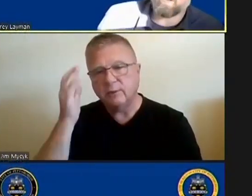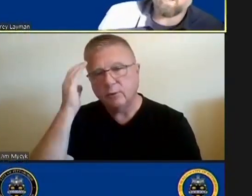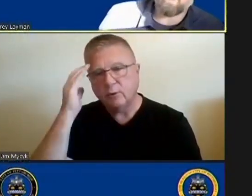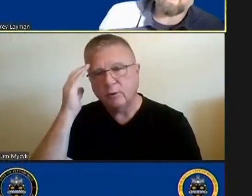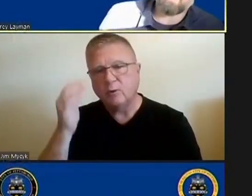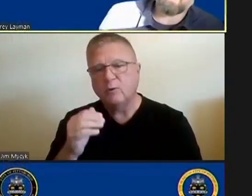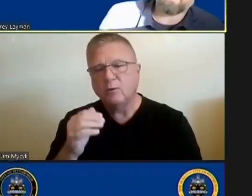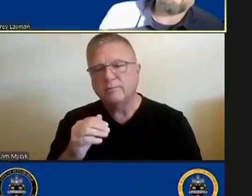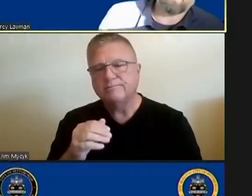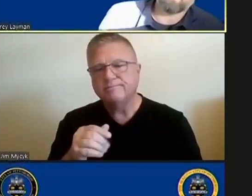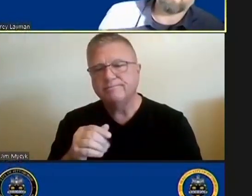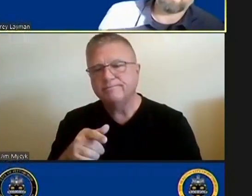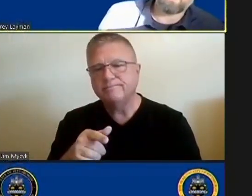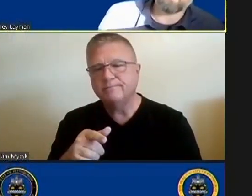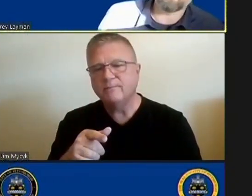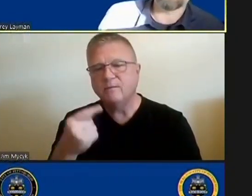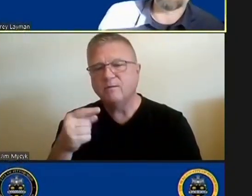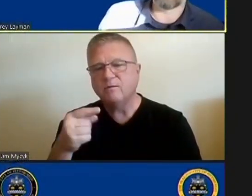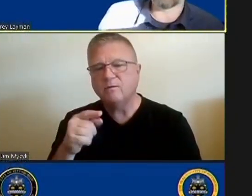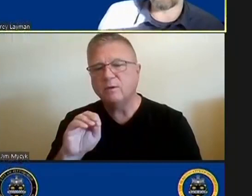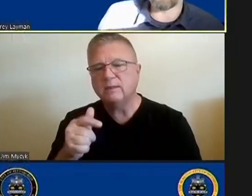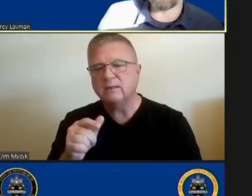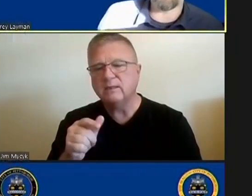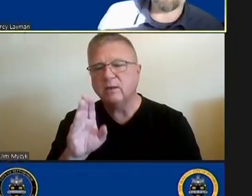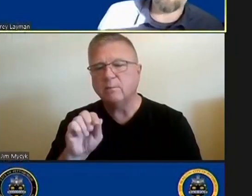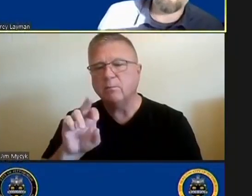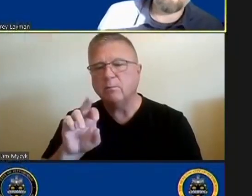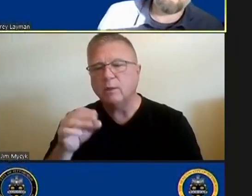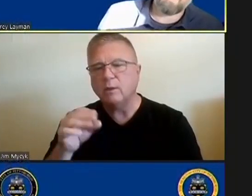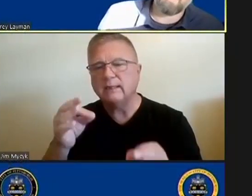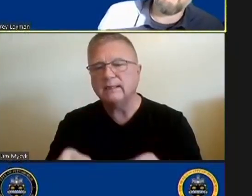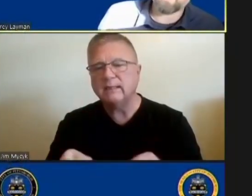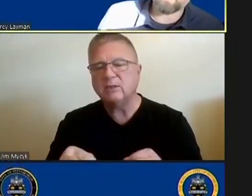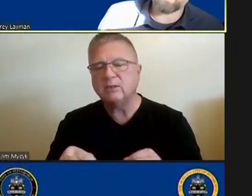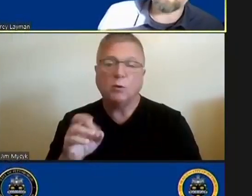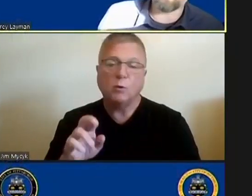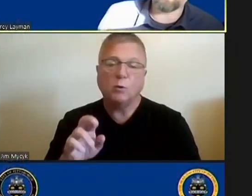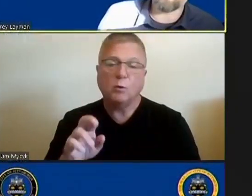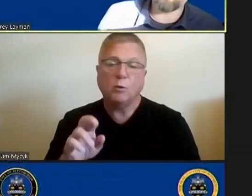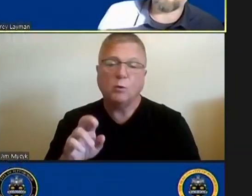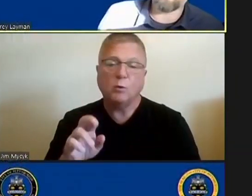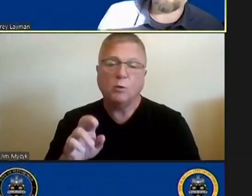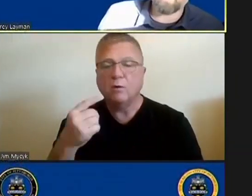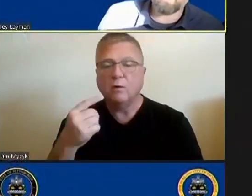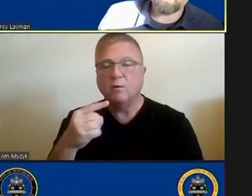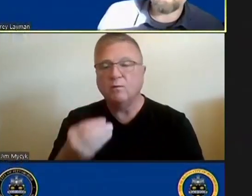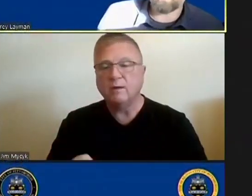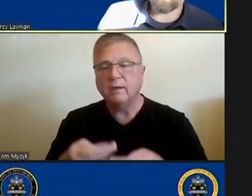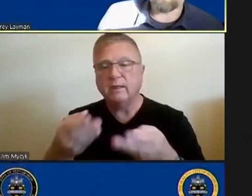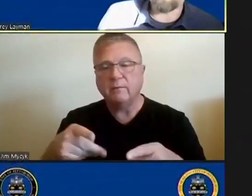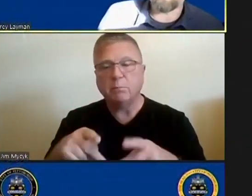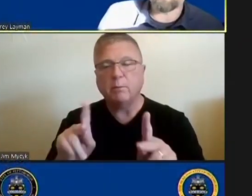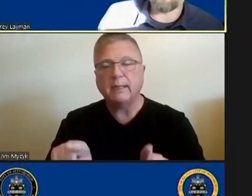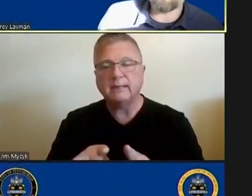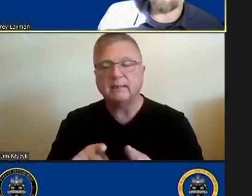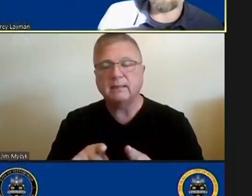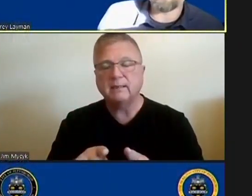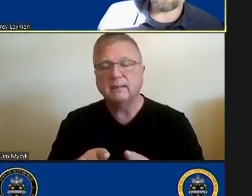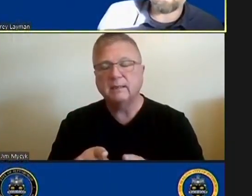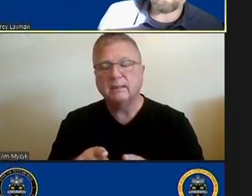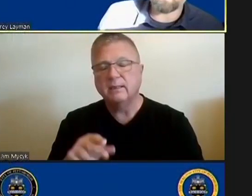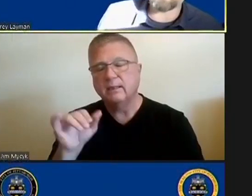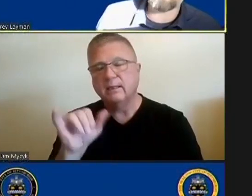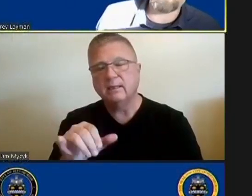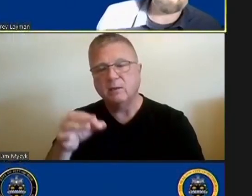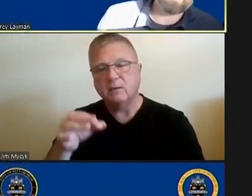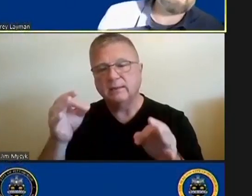basically for zoning board decision or for issuance of a permit. Those decisions